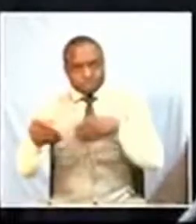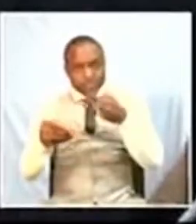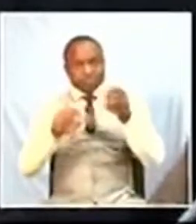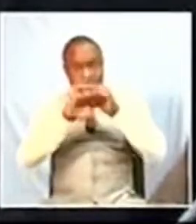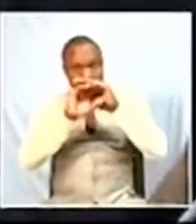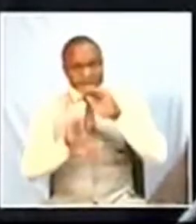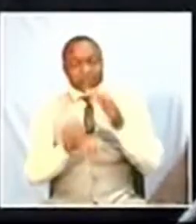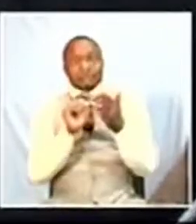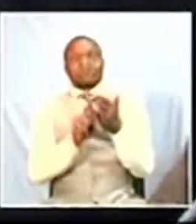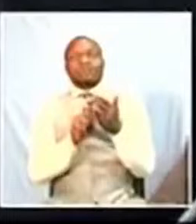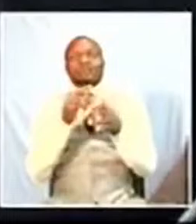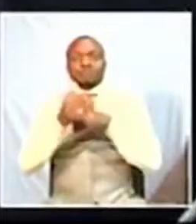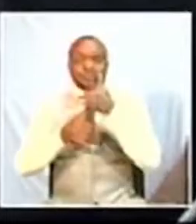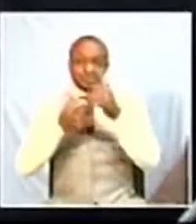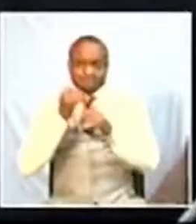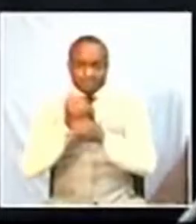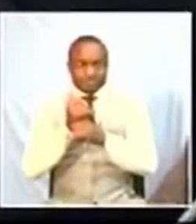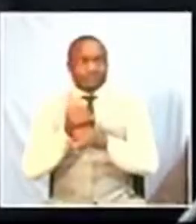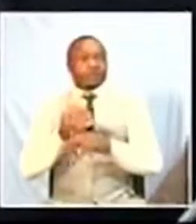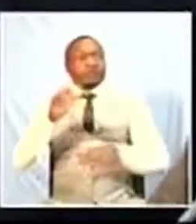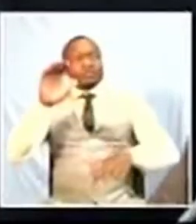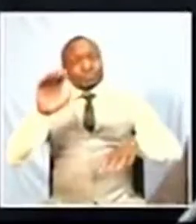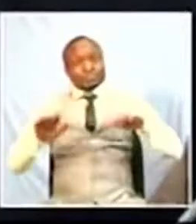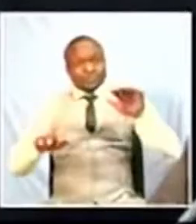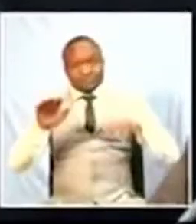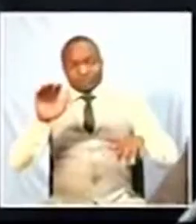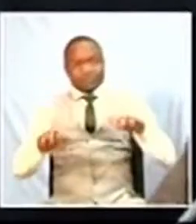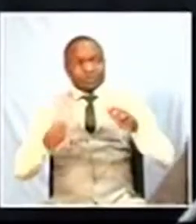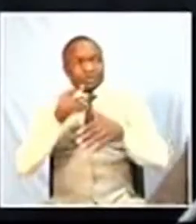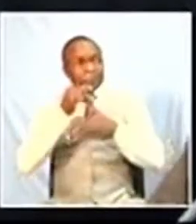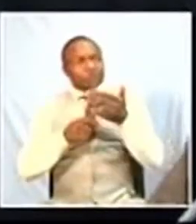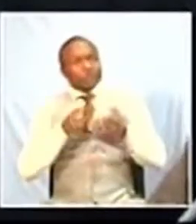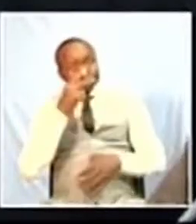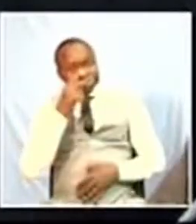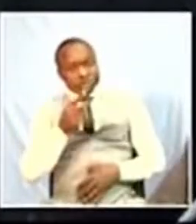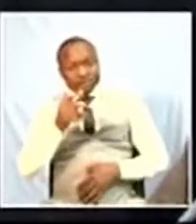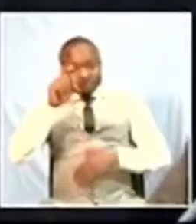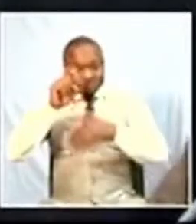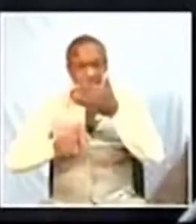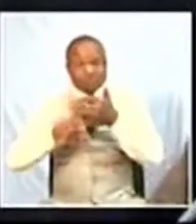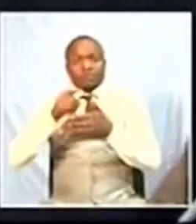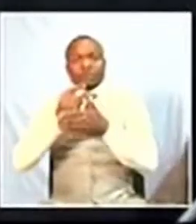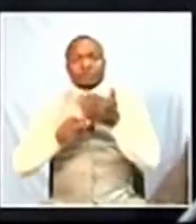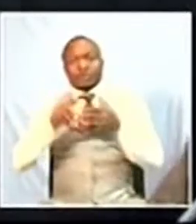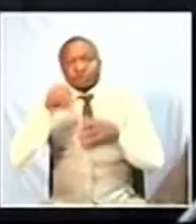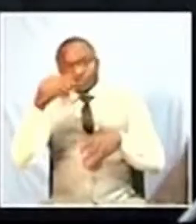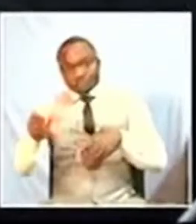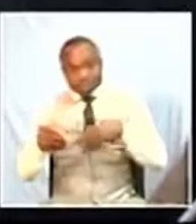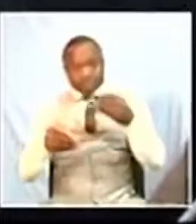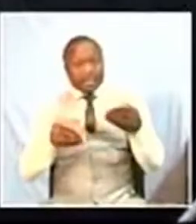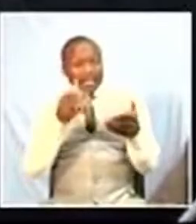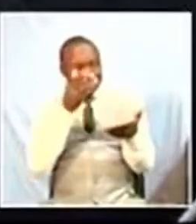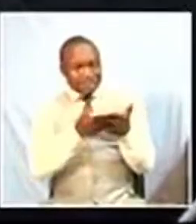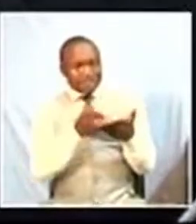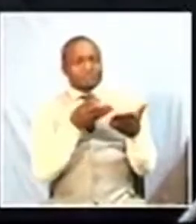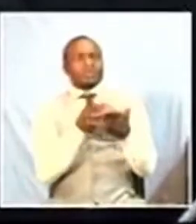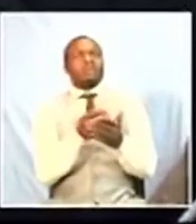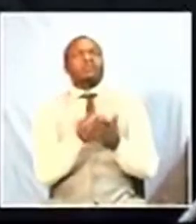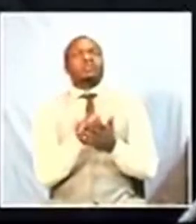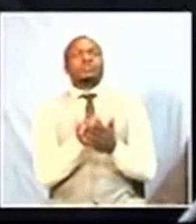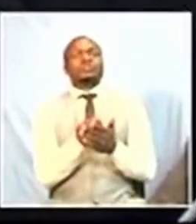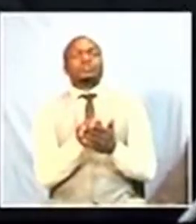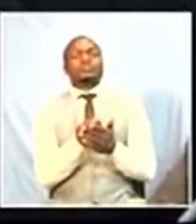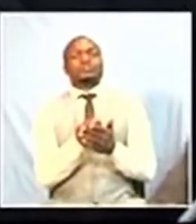this fiscal year. And so the balance is just what you received, subtract what you spent in that particular year. And these monies